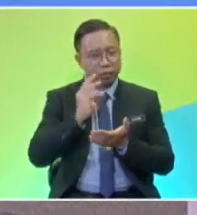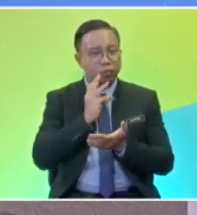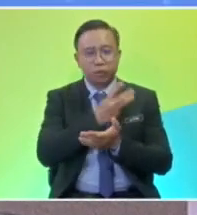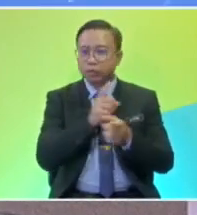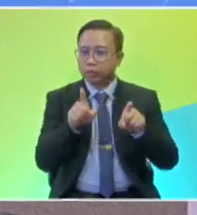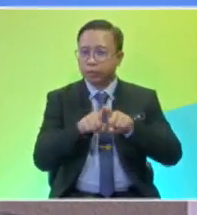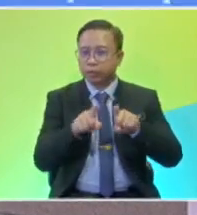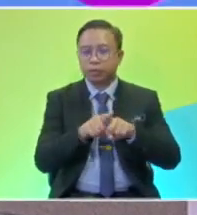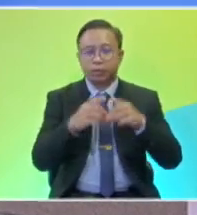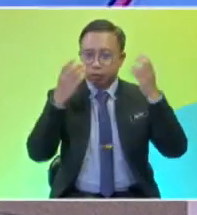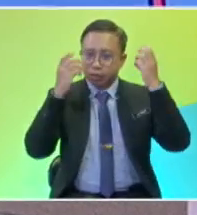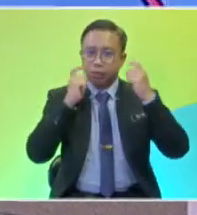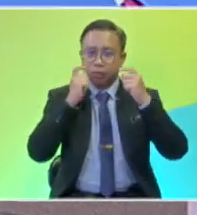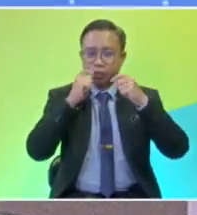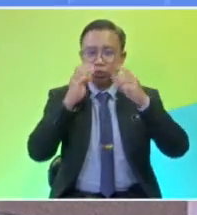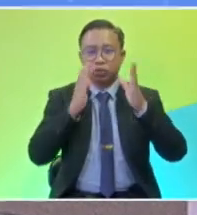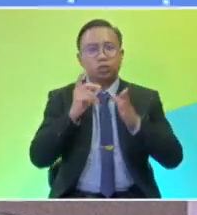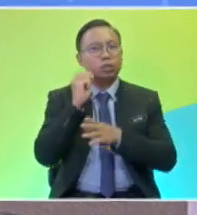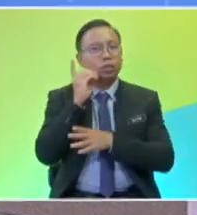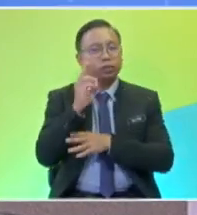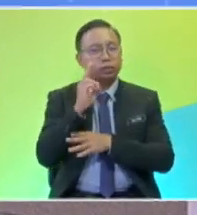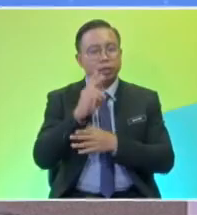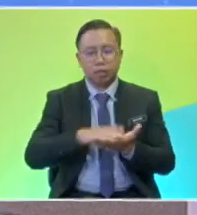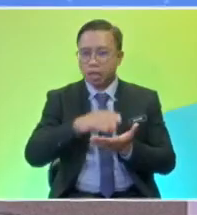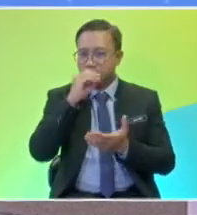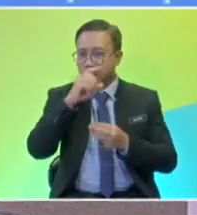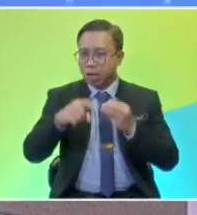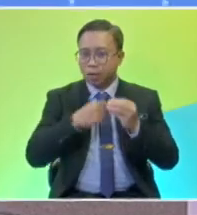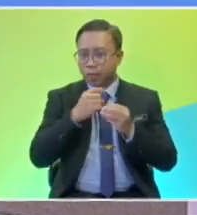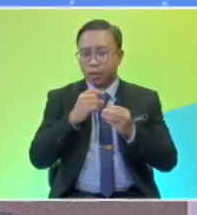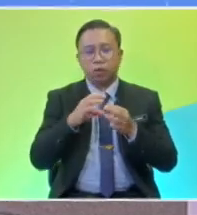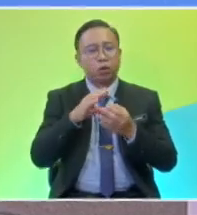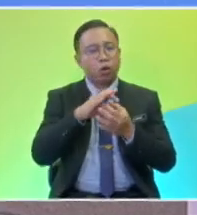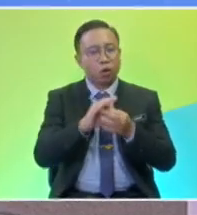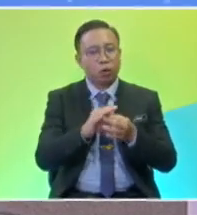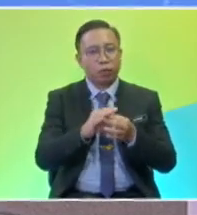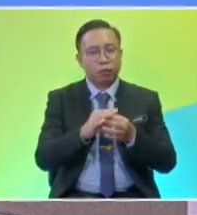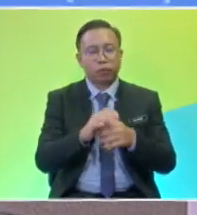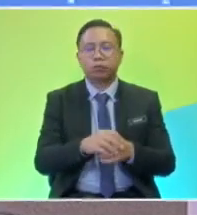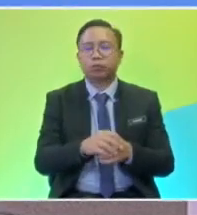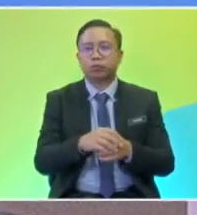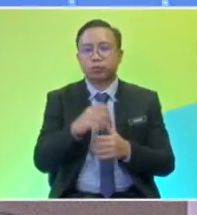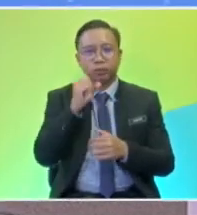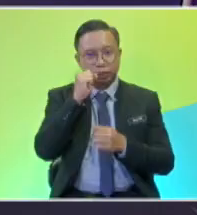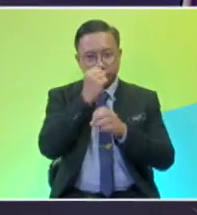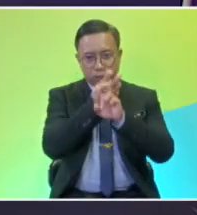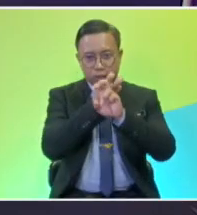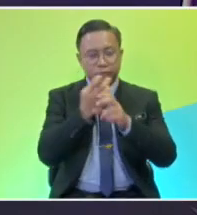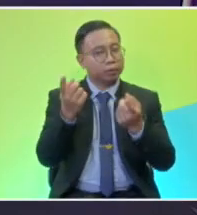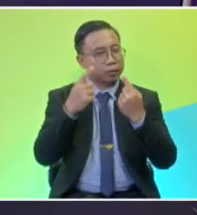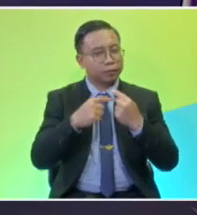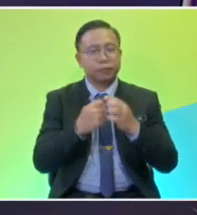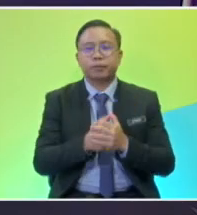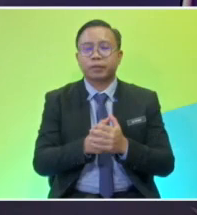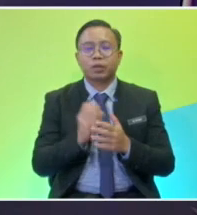together Cikgu Teacher Devi, and learning a lot more about skeleton science and a lot more. So let's get back into it, right? So